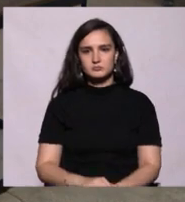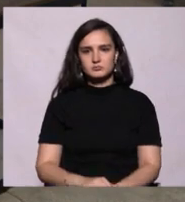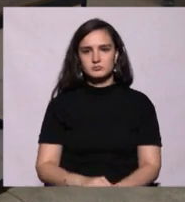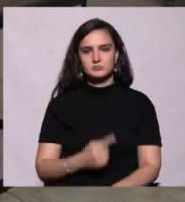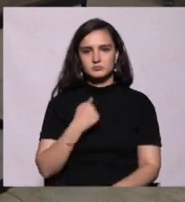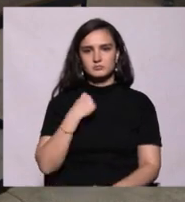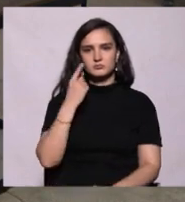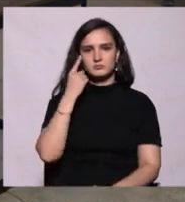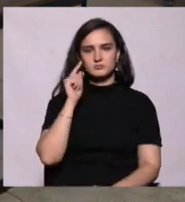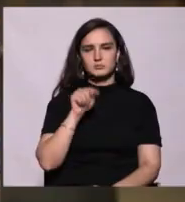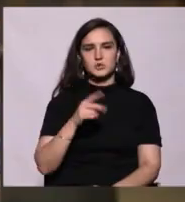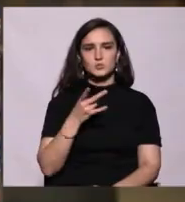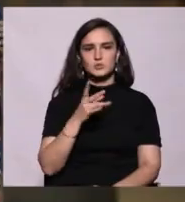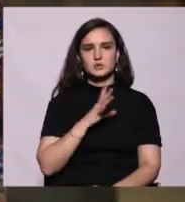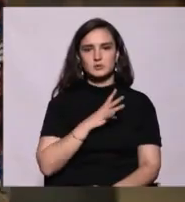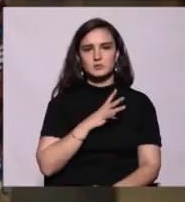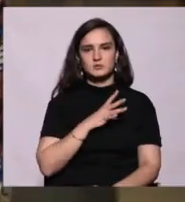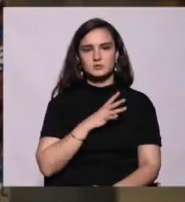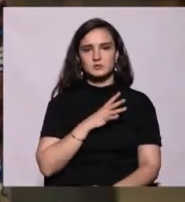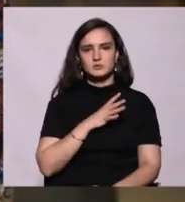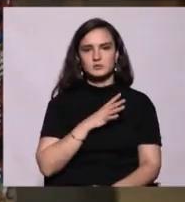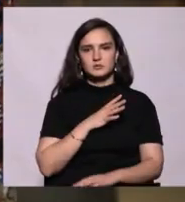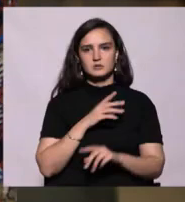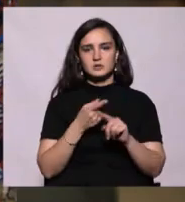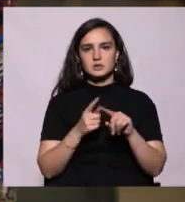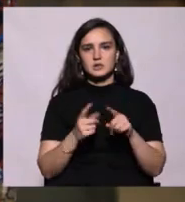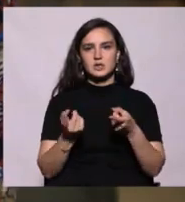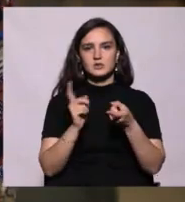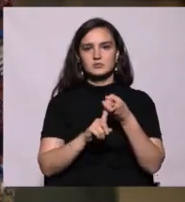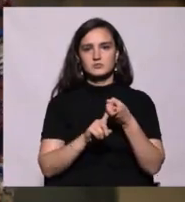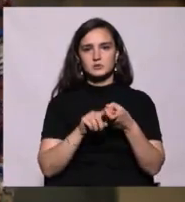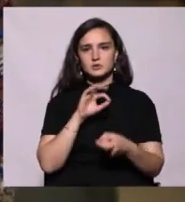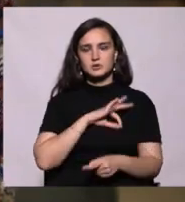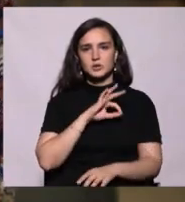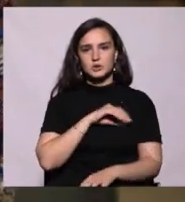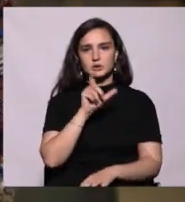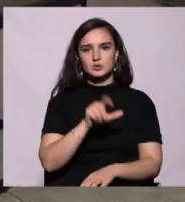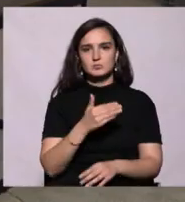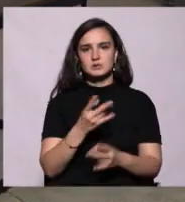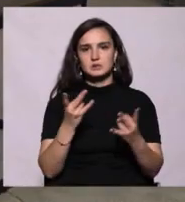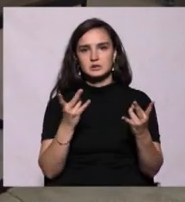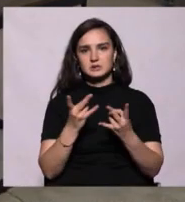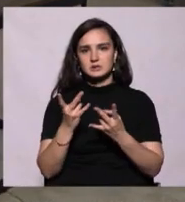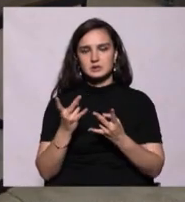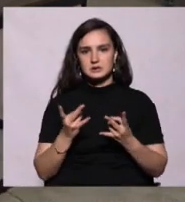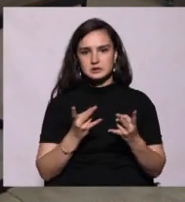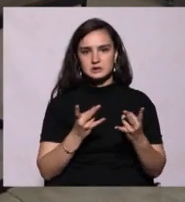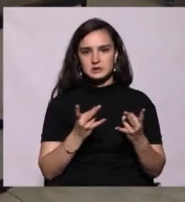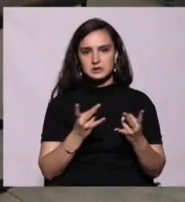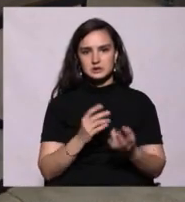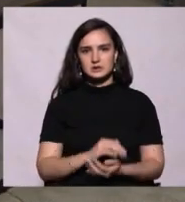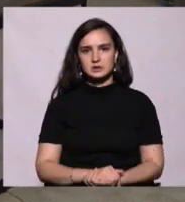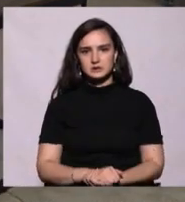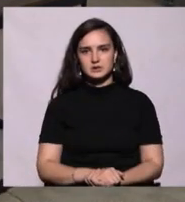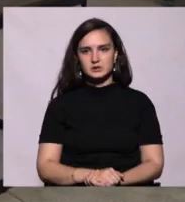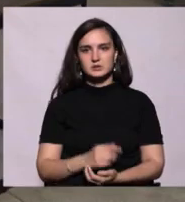think that must be something related to customer needs and generally